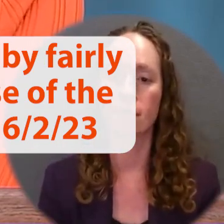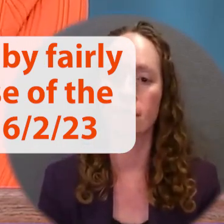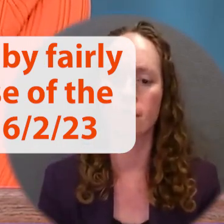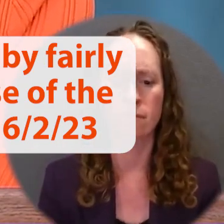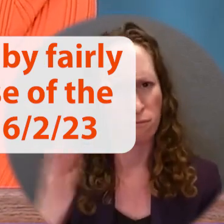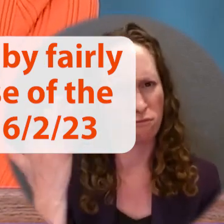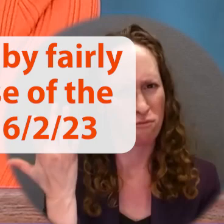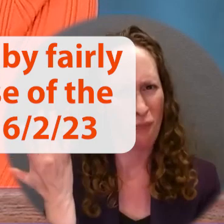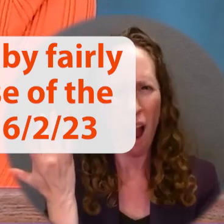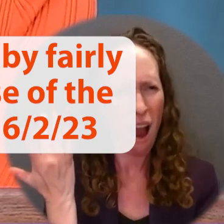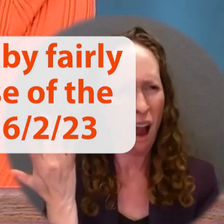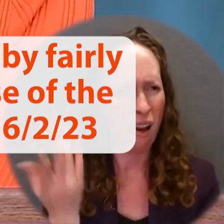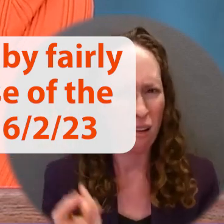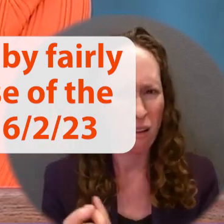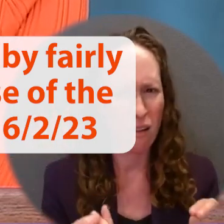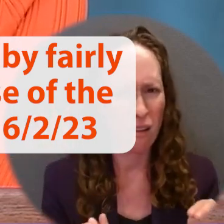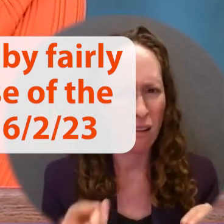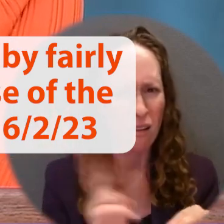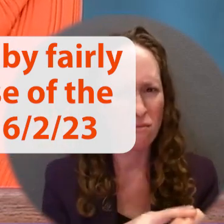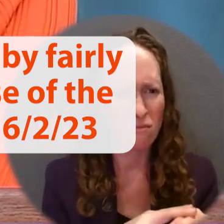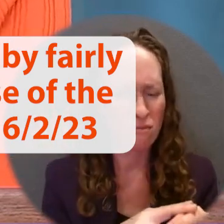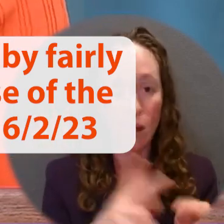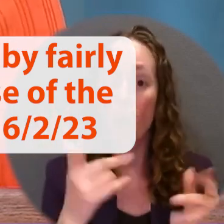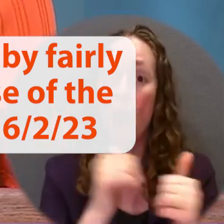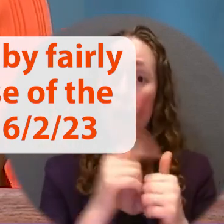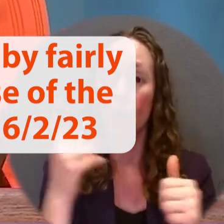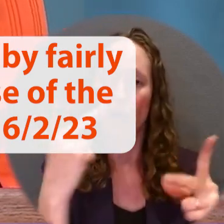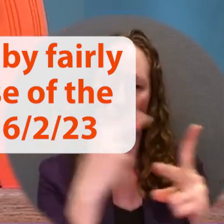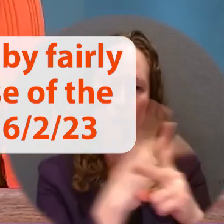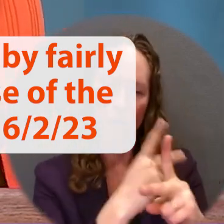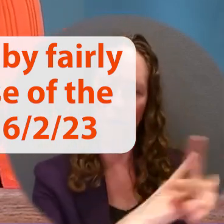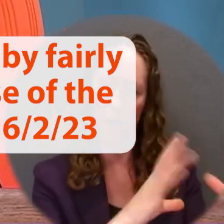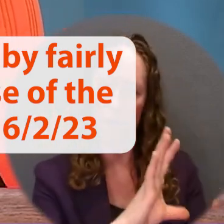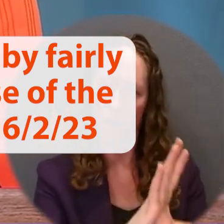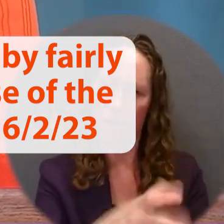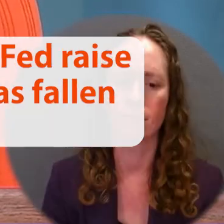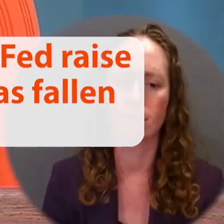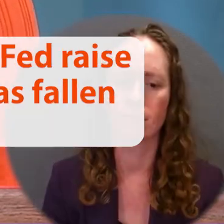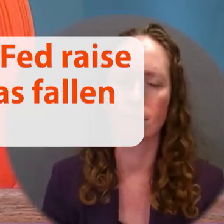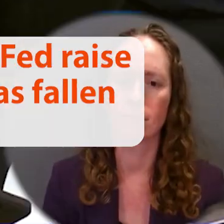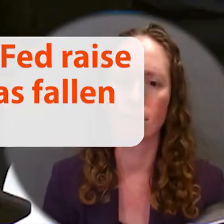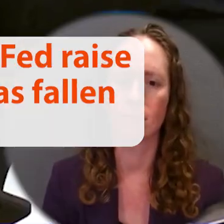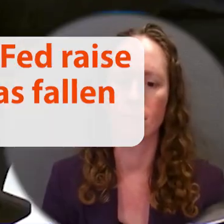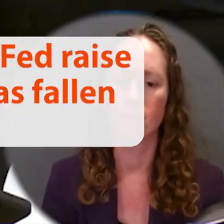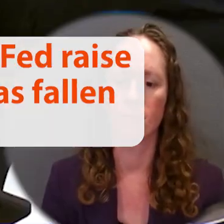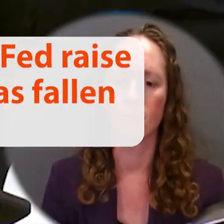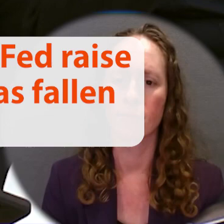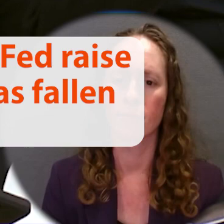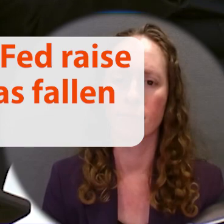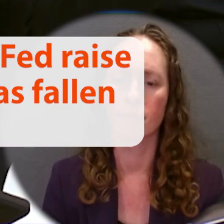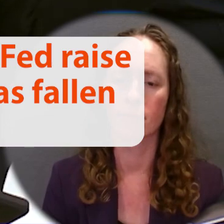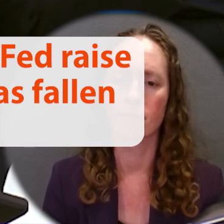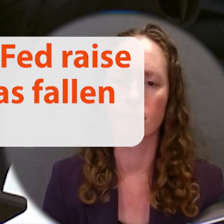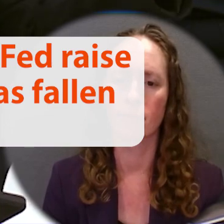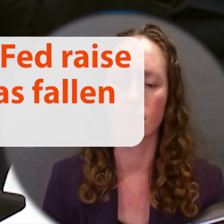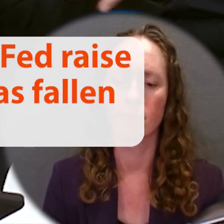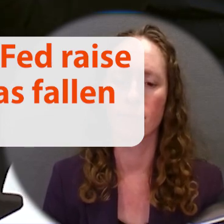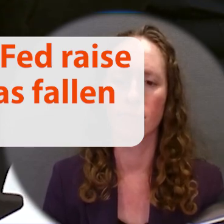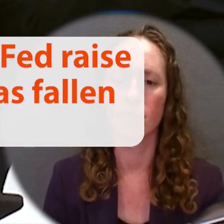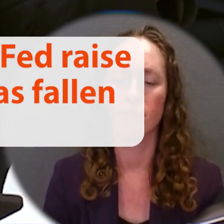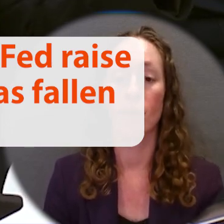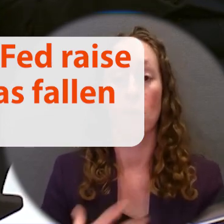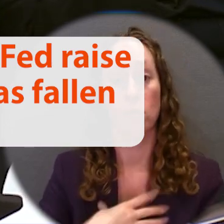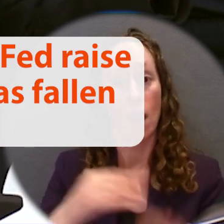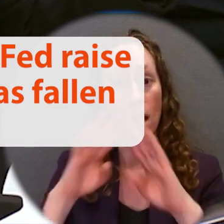they were categorized, that jobs were categorized, specifically self-employment. In fact, does the White House believe that the